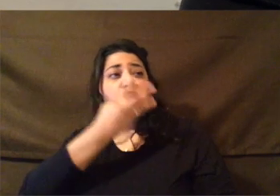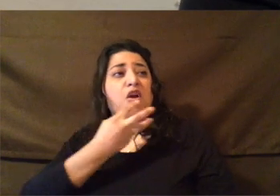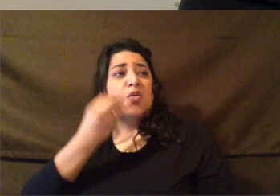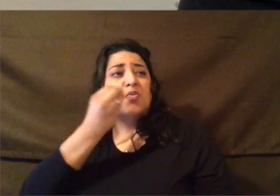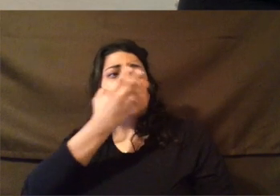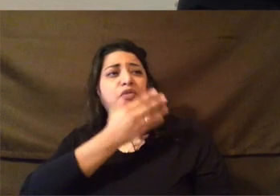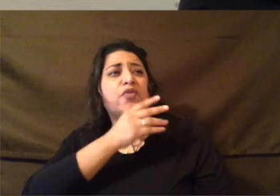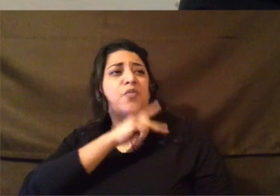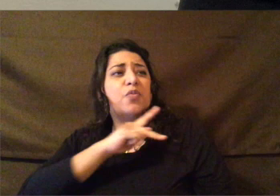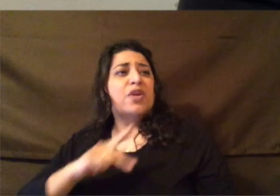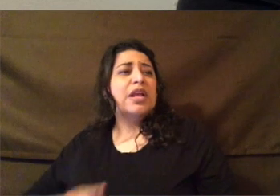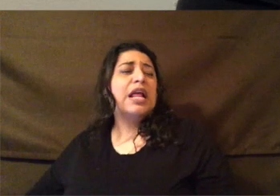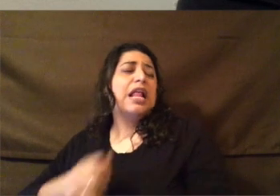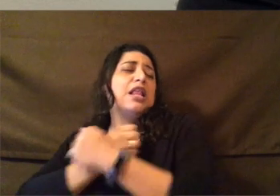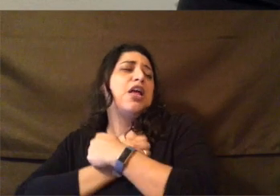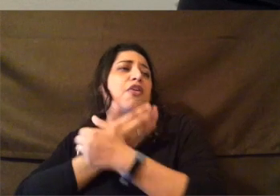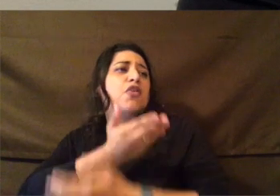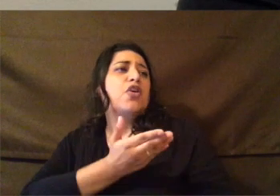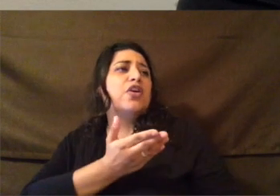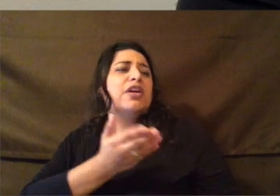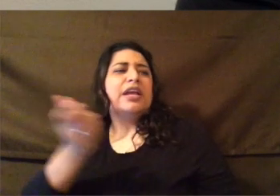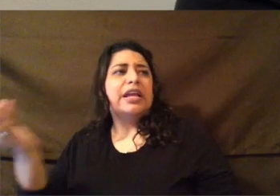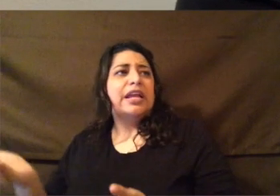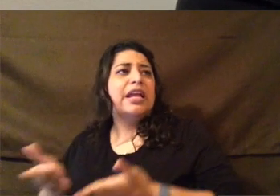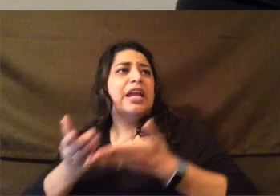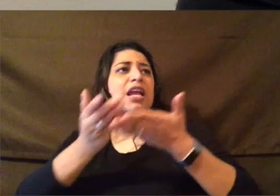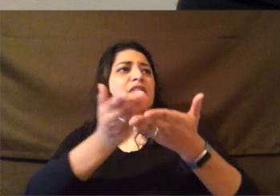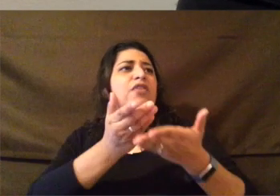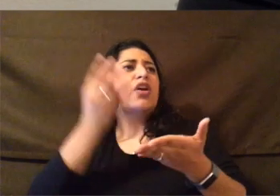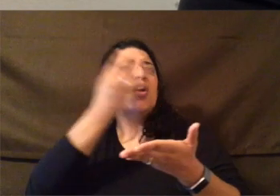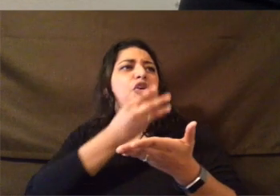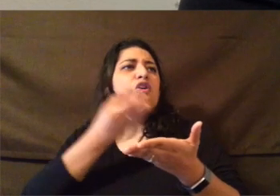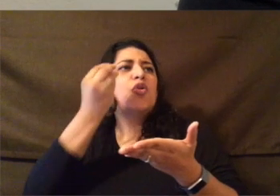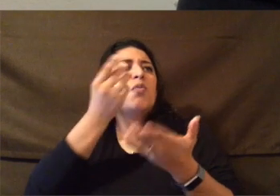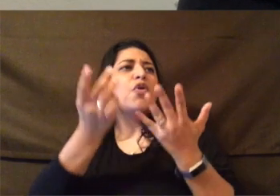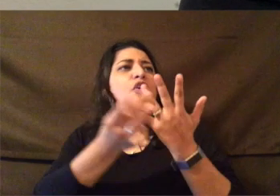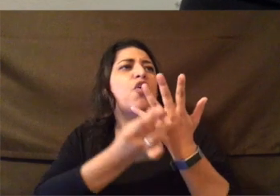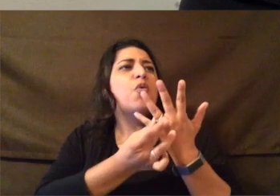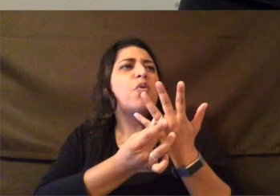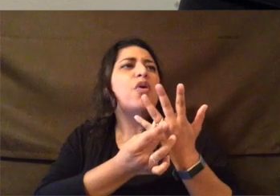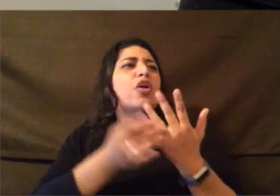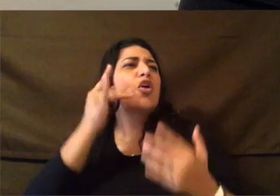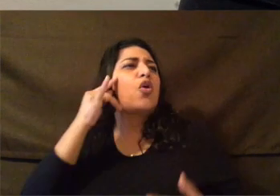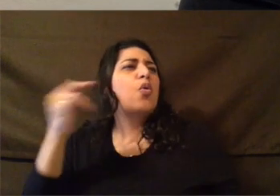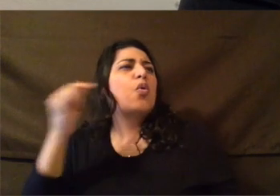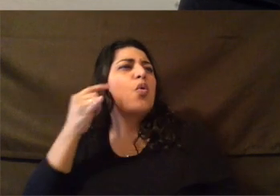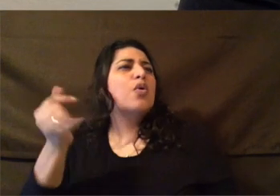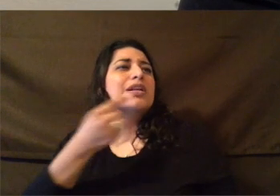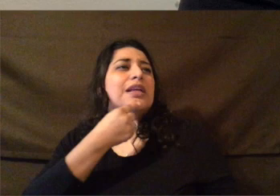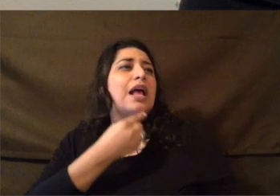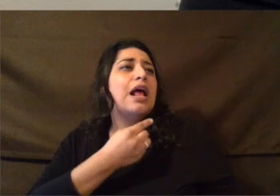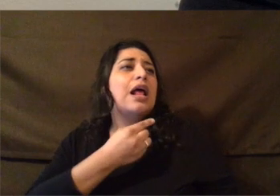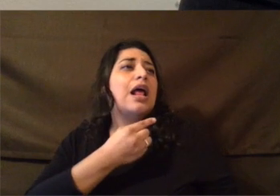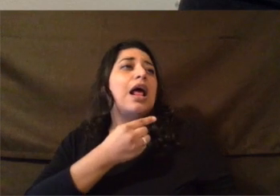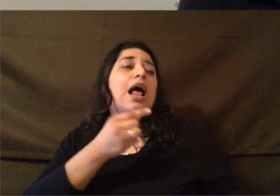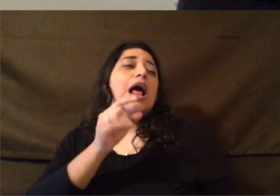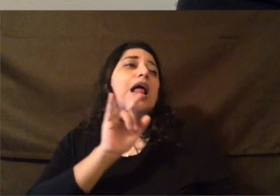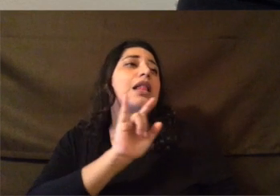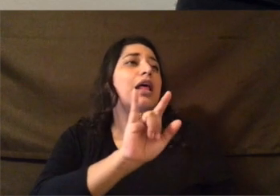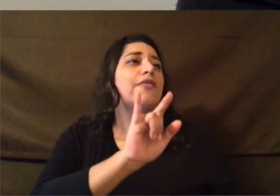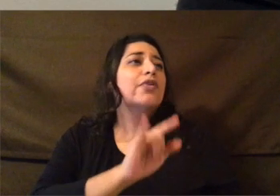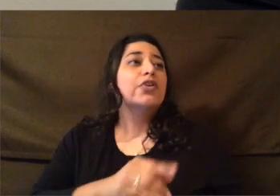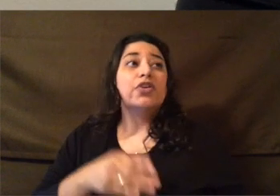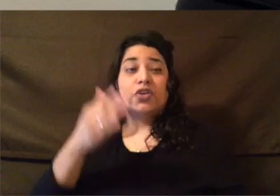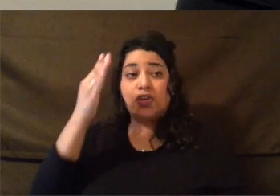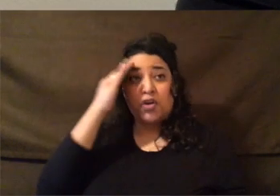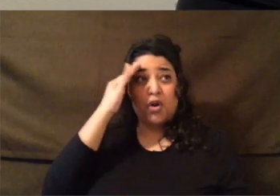her. He gave her a ring of pure gold. He placed it on her finger. He said these words to her, I love you, but